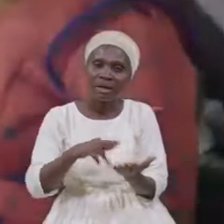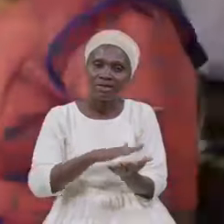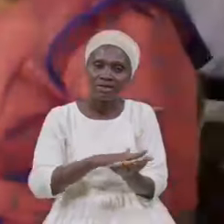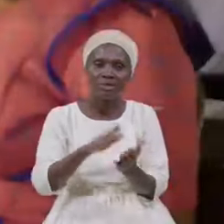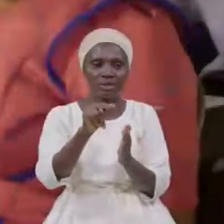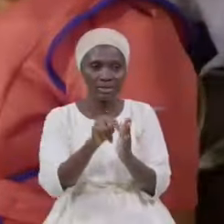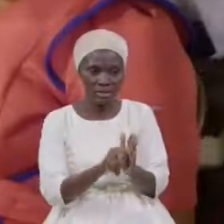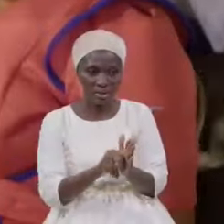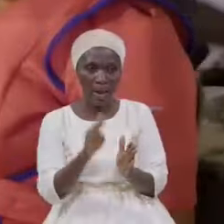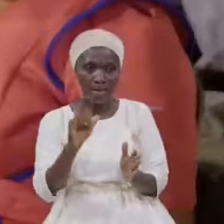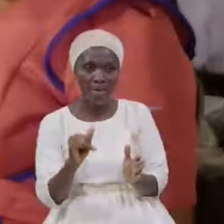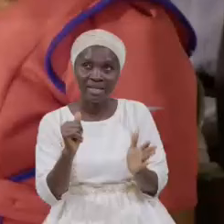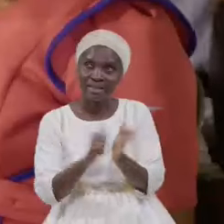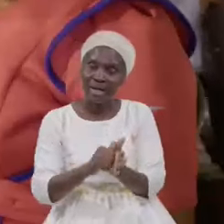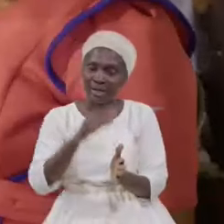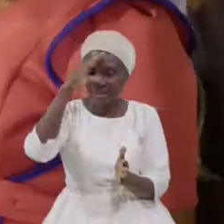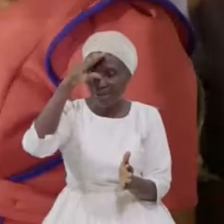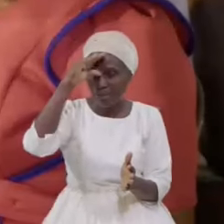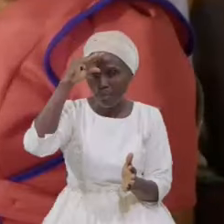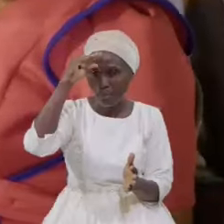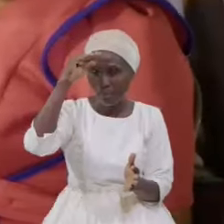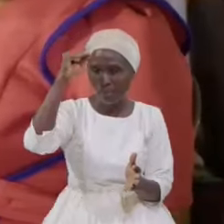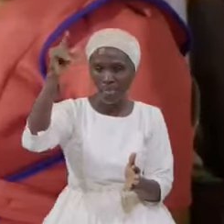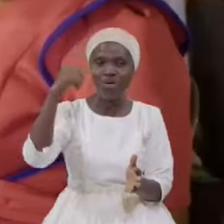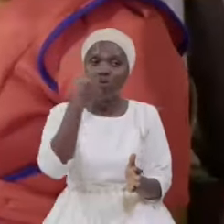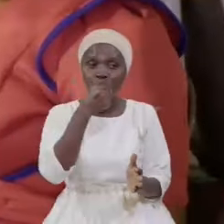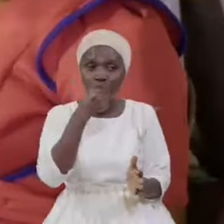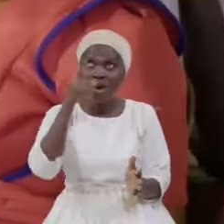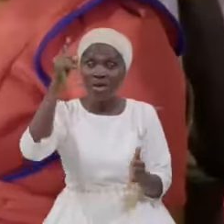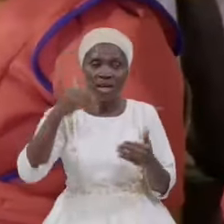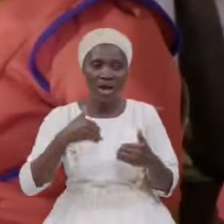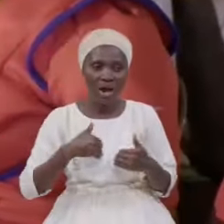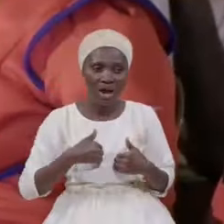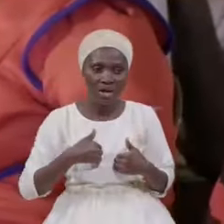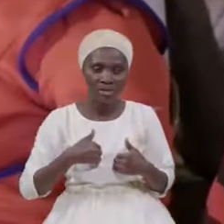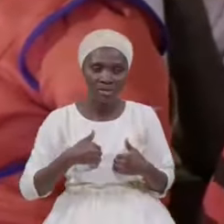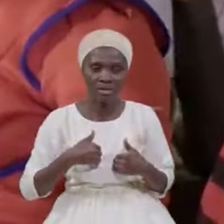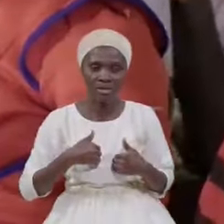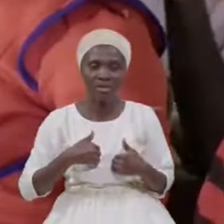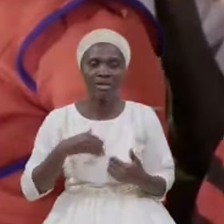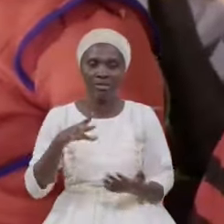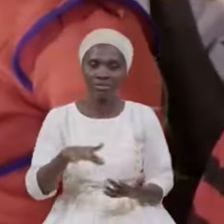man whom he has ordained. He has appointed